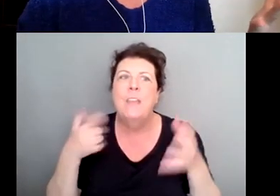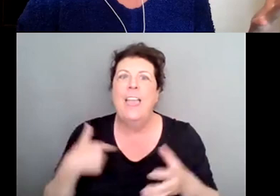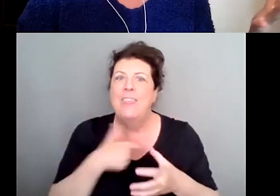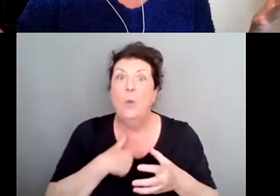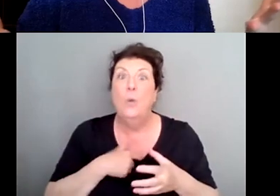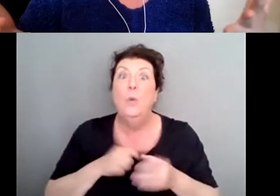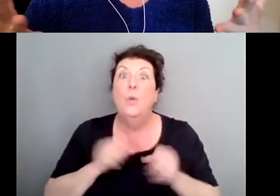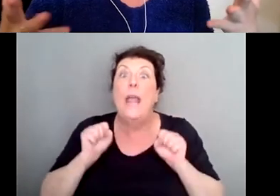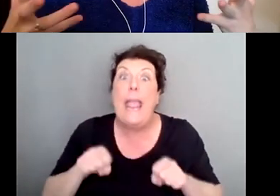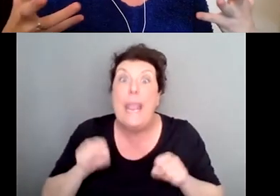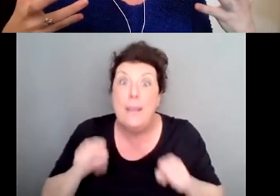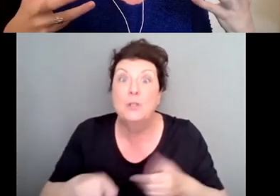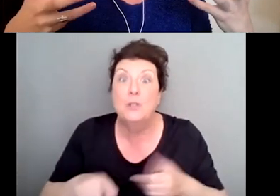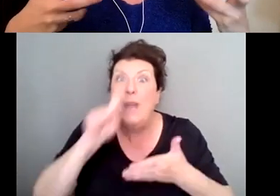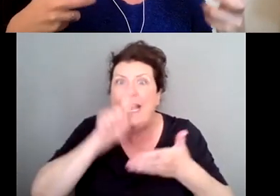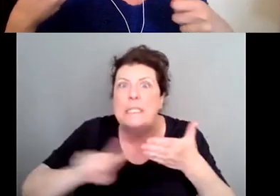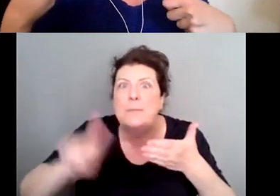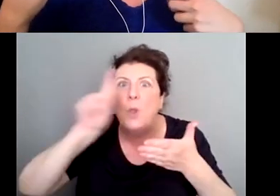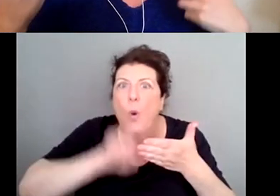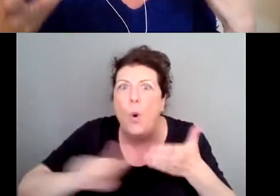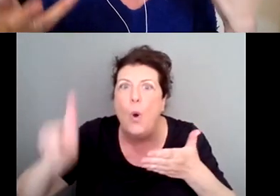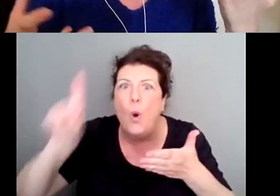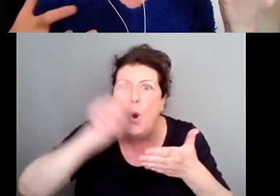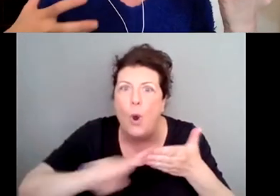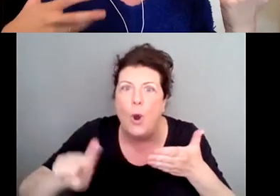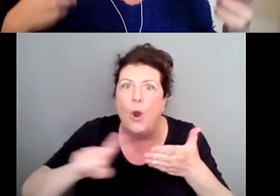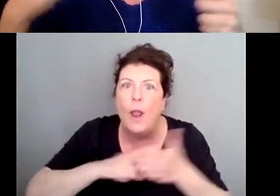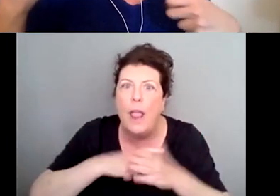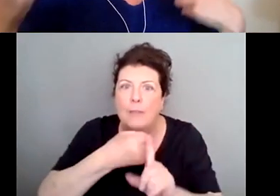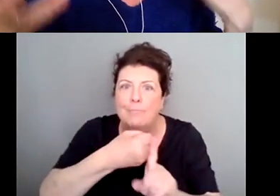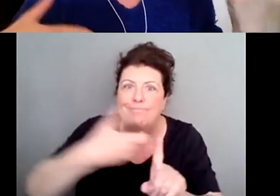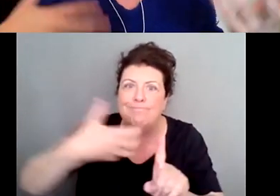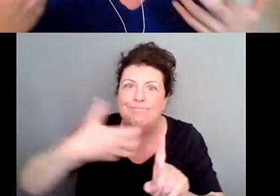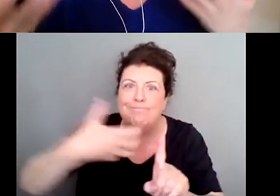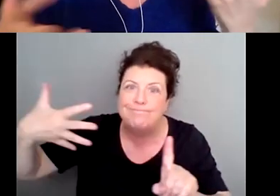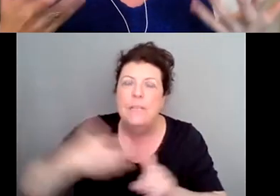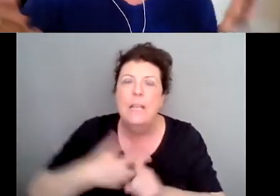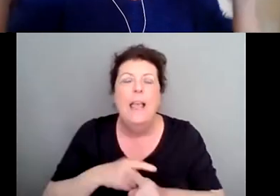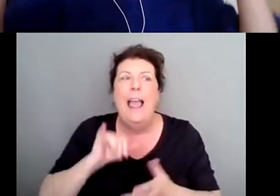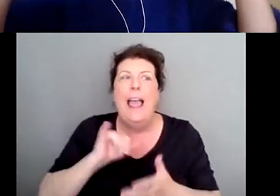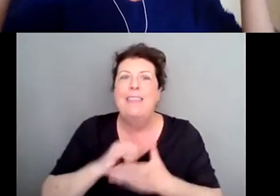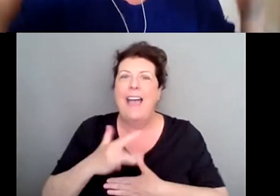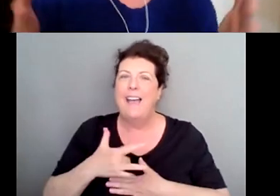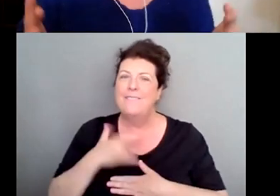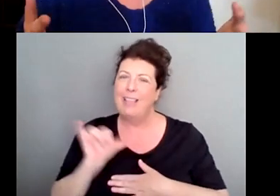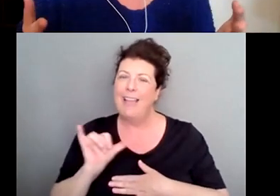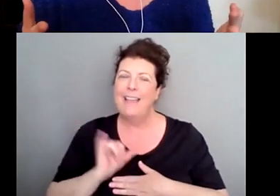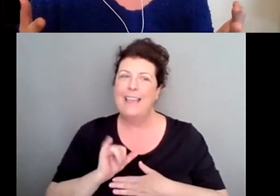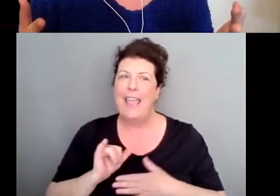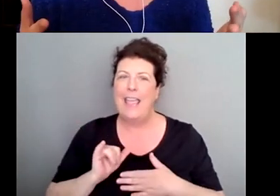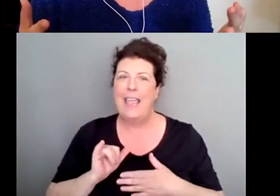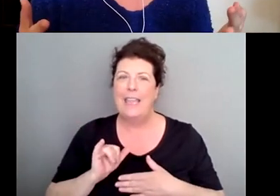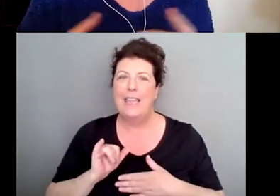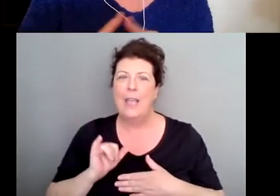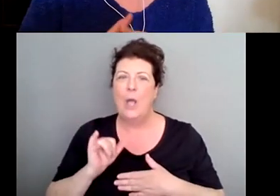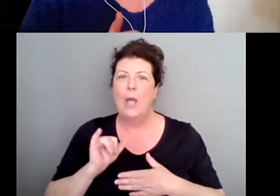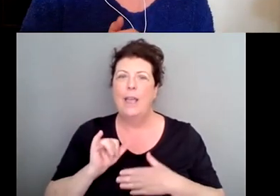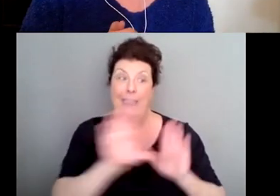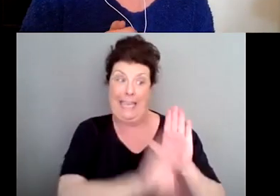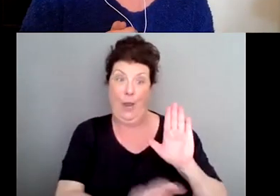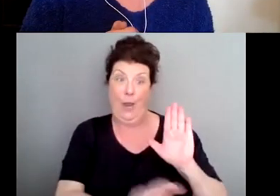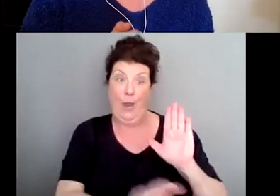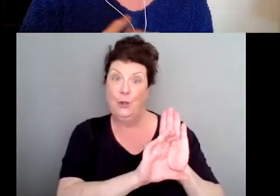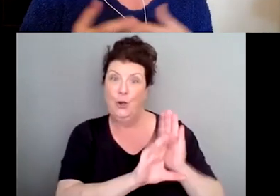explore and it was like a welcome, a welcoming character to get to really